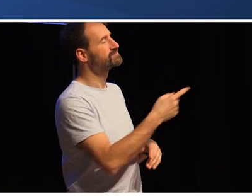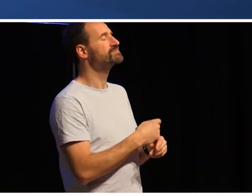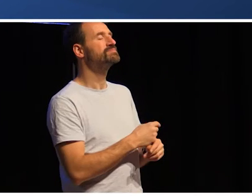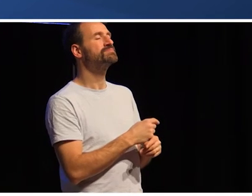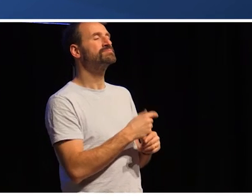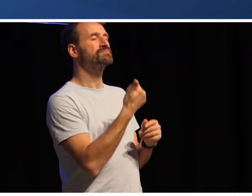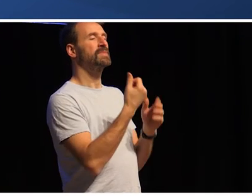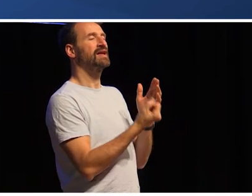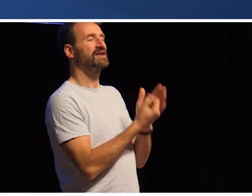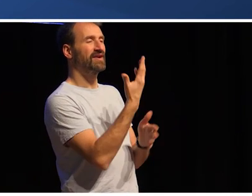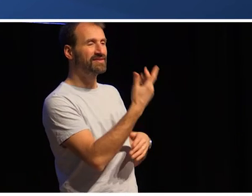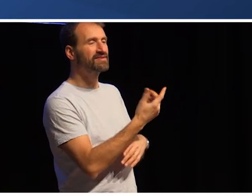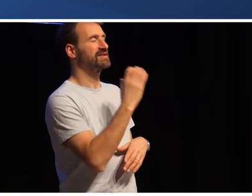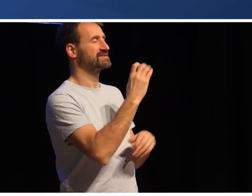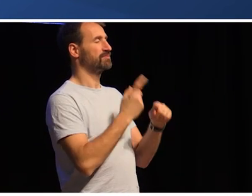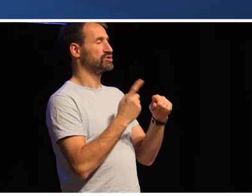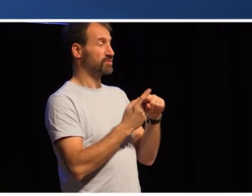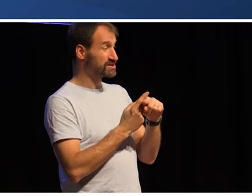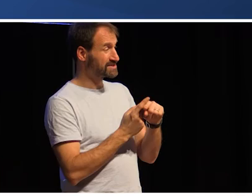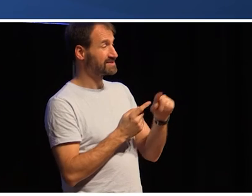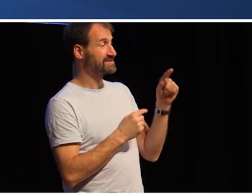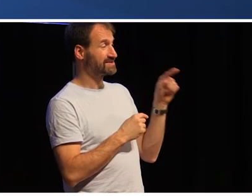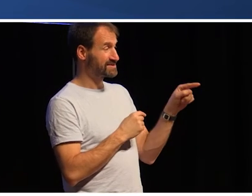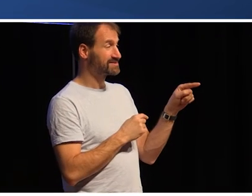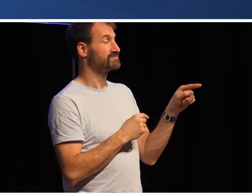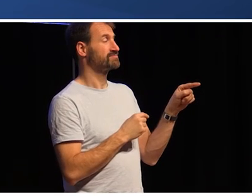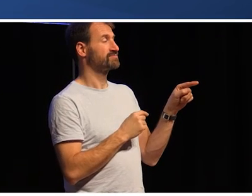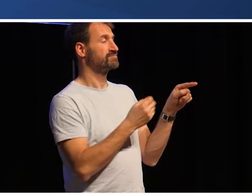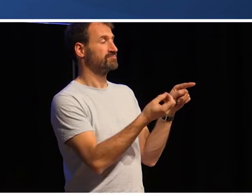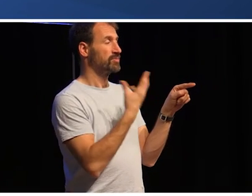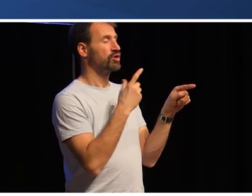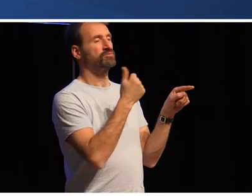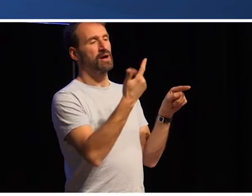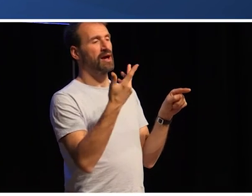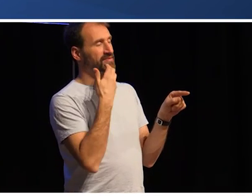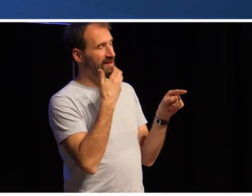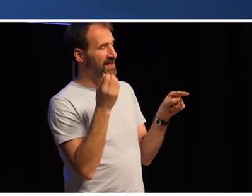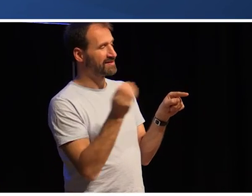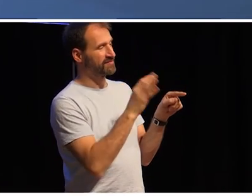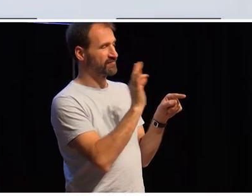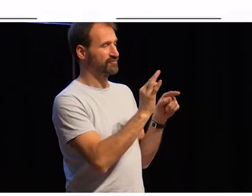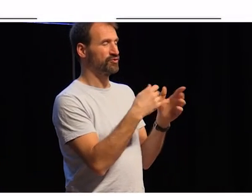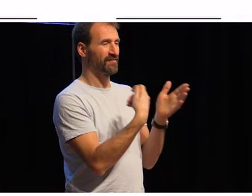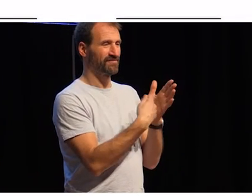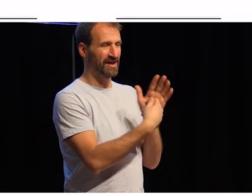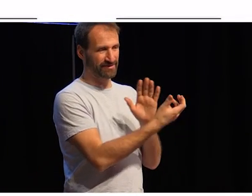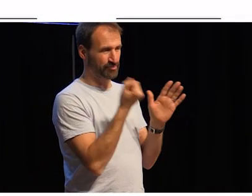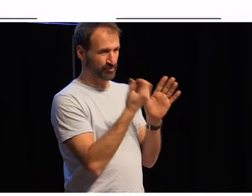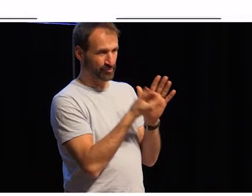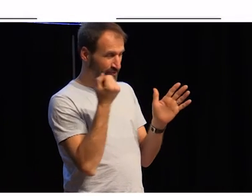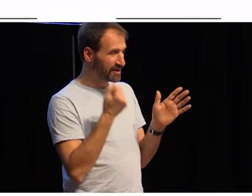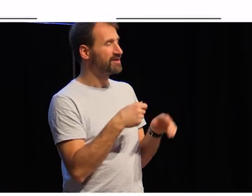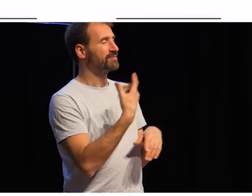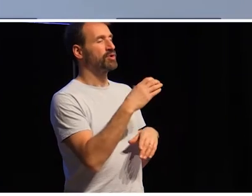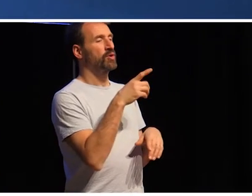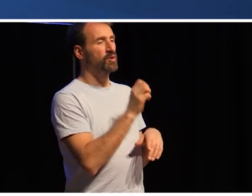function that gets called whenever the value changes, and some methods to get the value. Then we have a code generator that